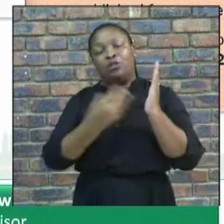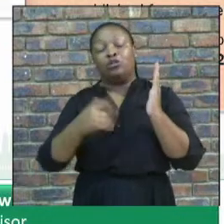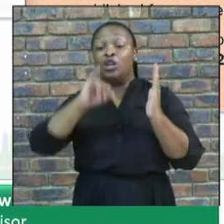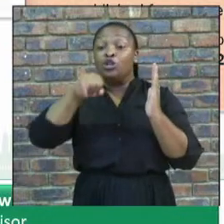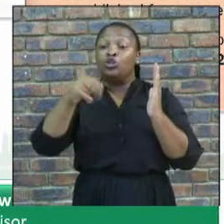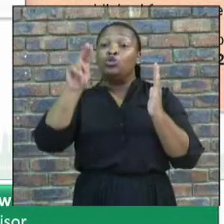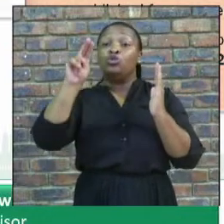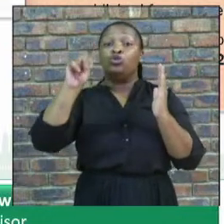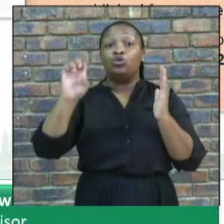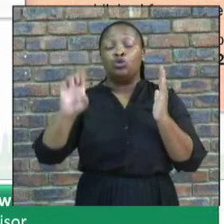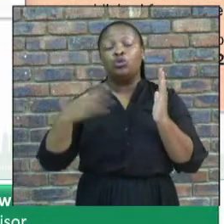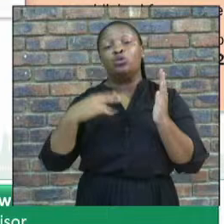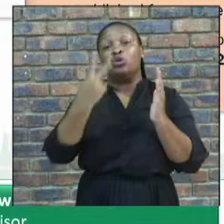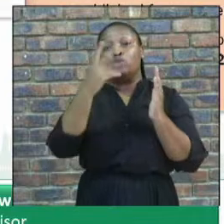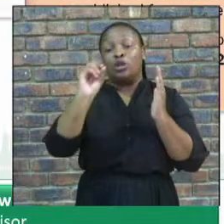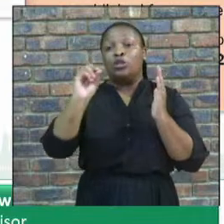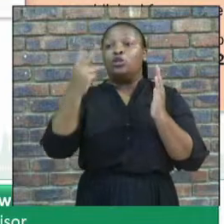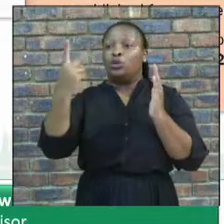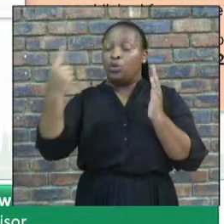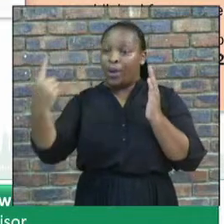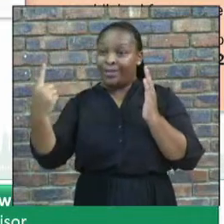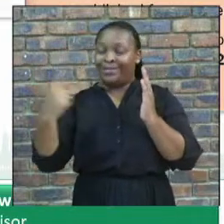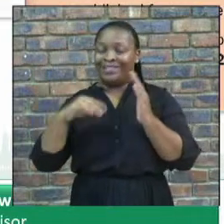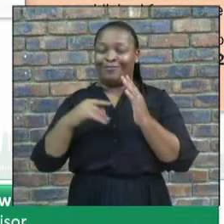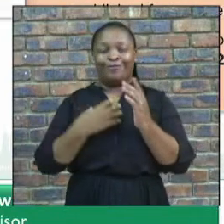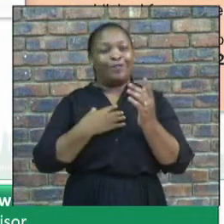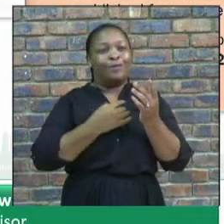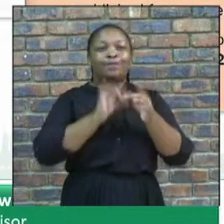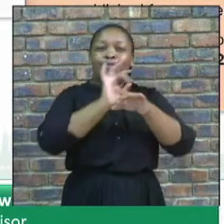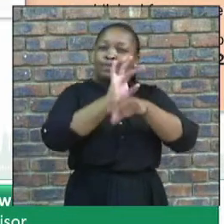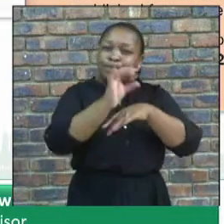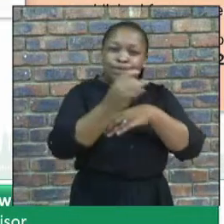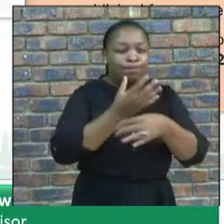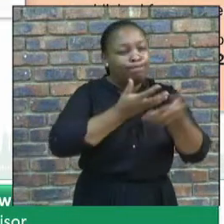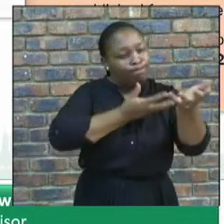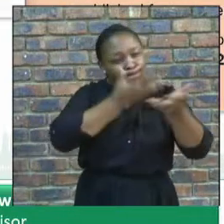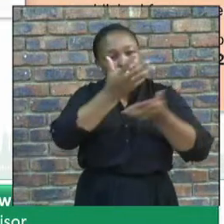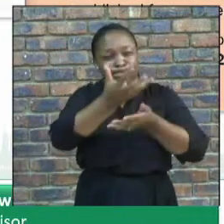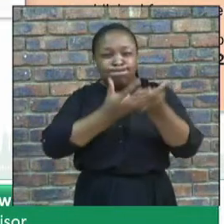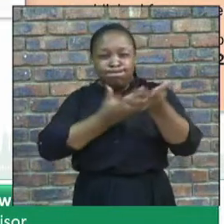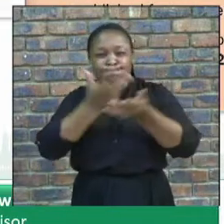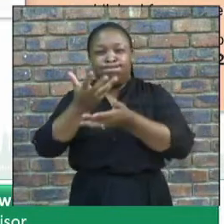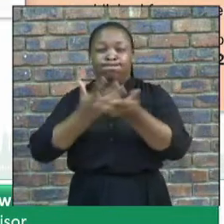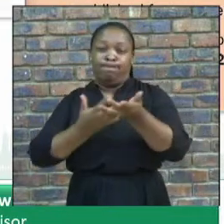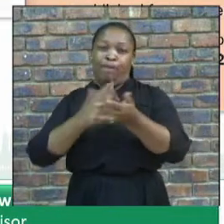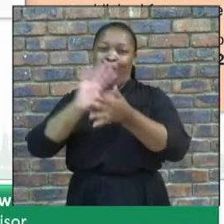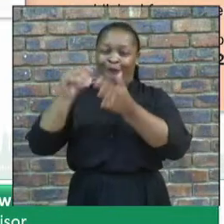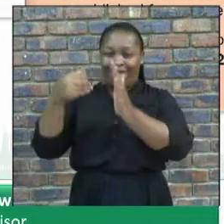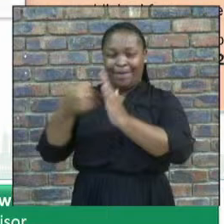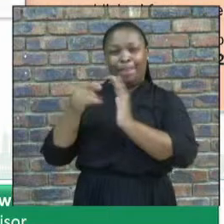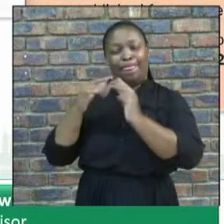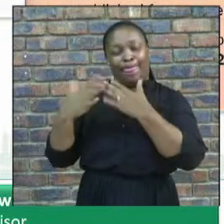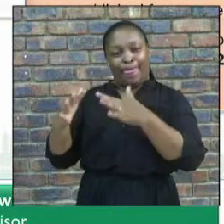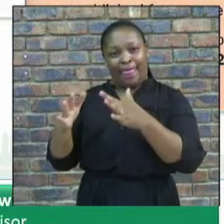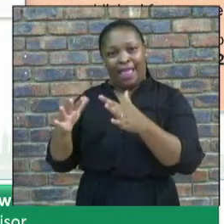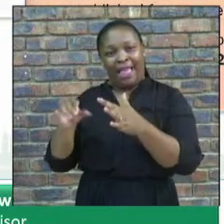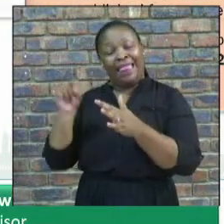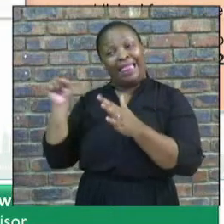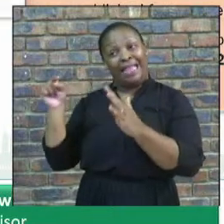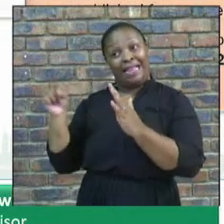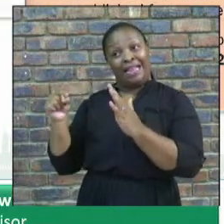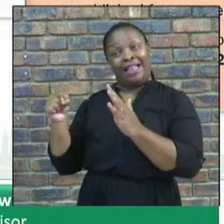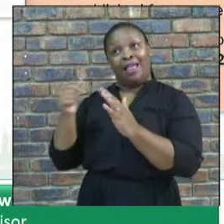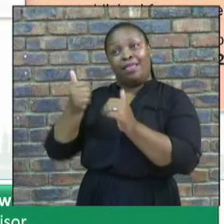2021, after consultation, after certification of the bill by the state law